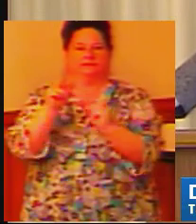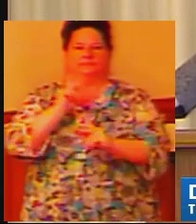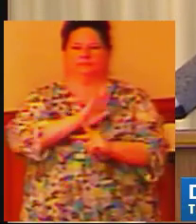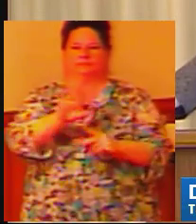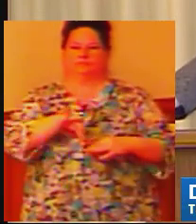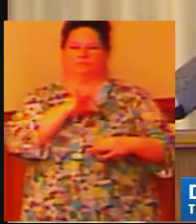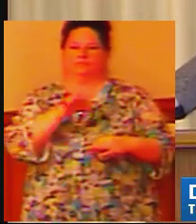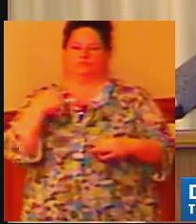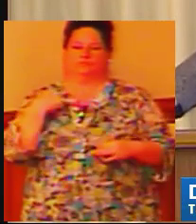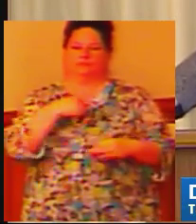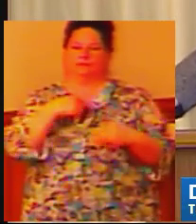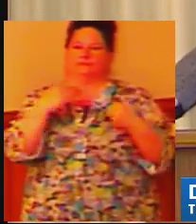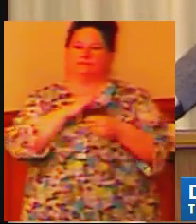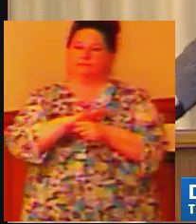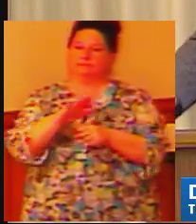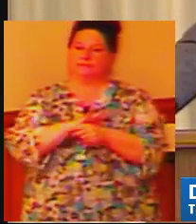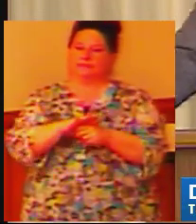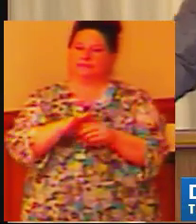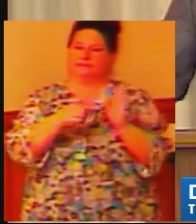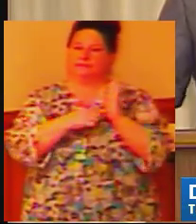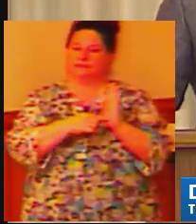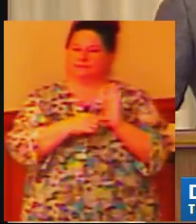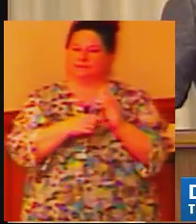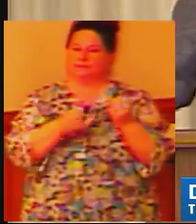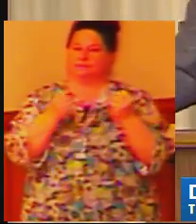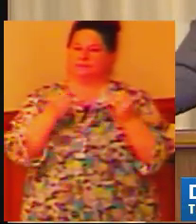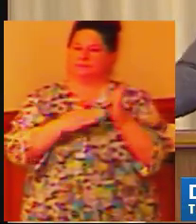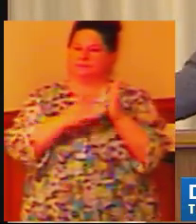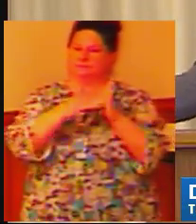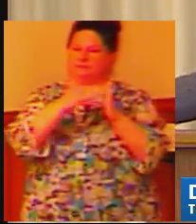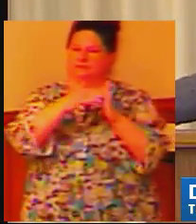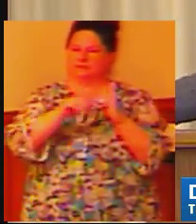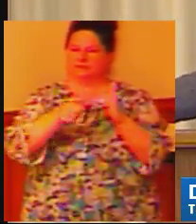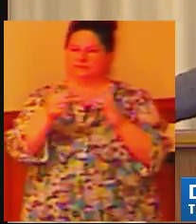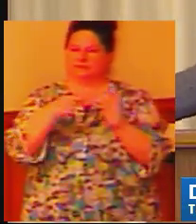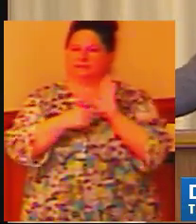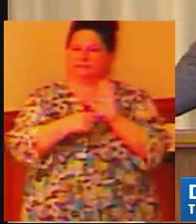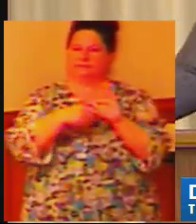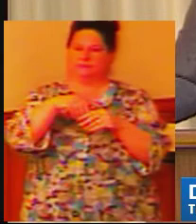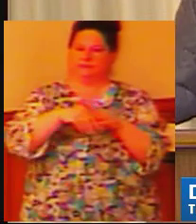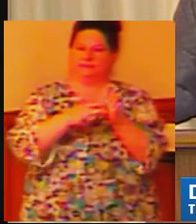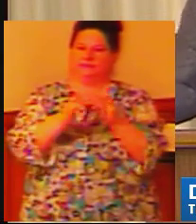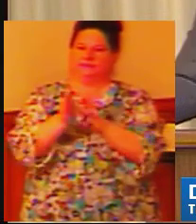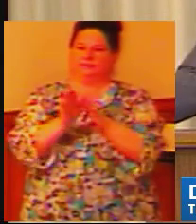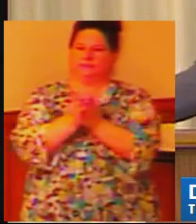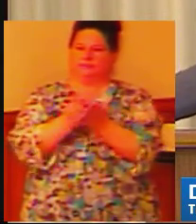We've got plenty of examples, and there's a million other examples in the Bible that talk about the